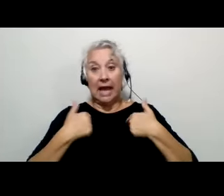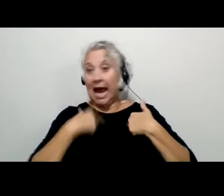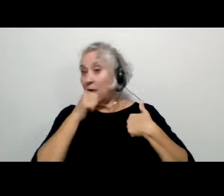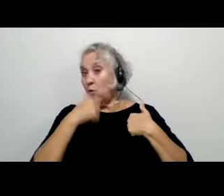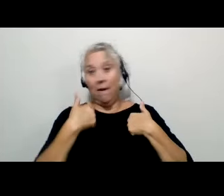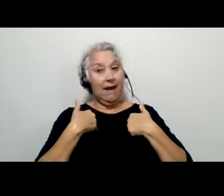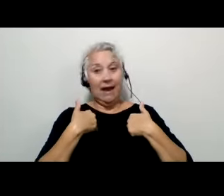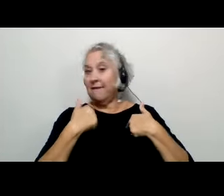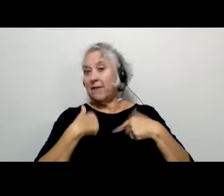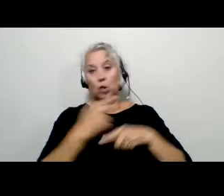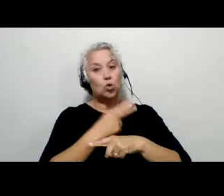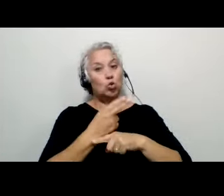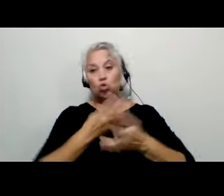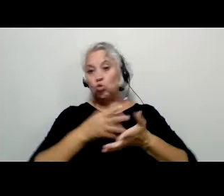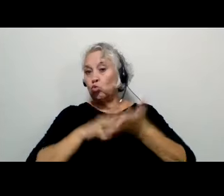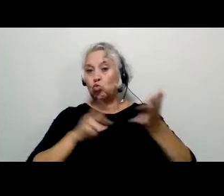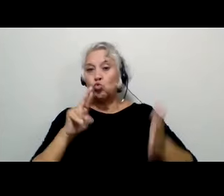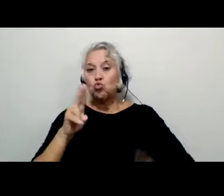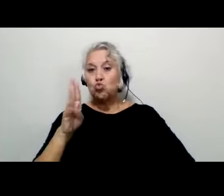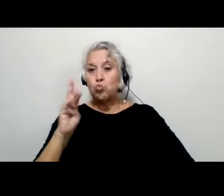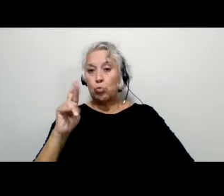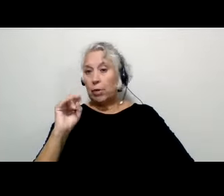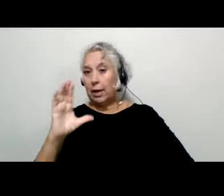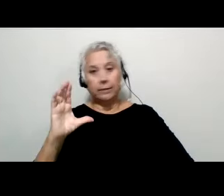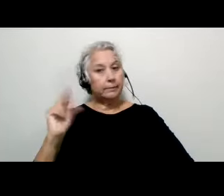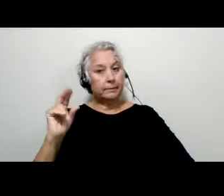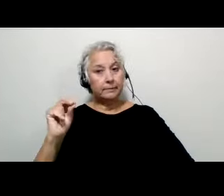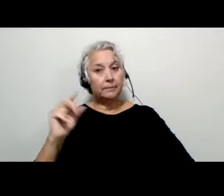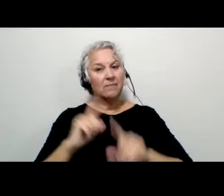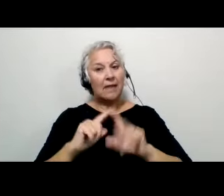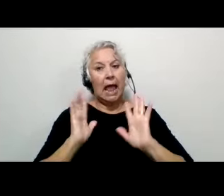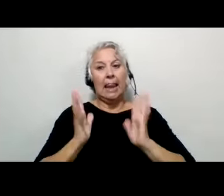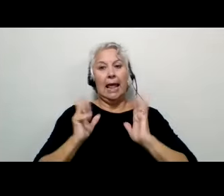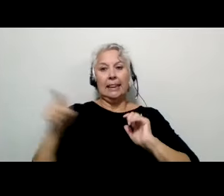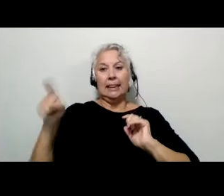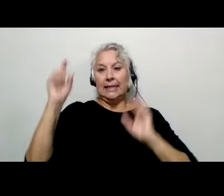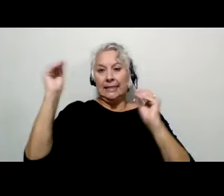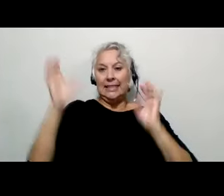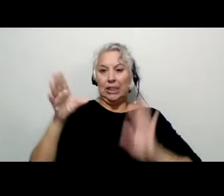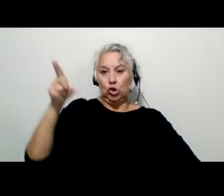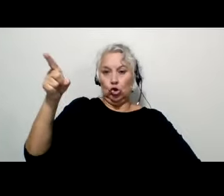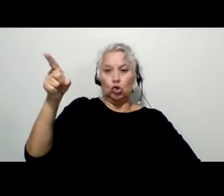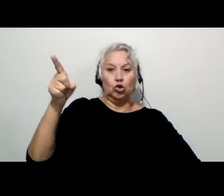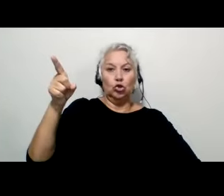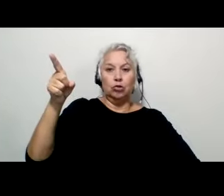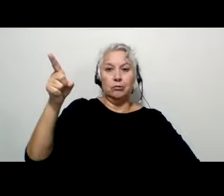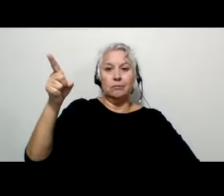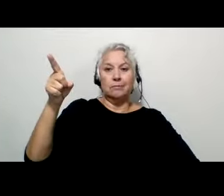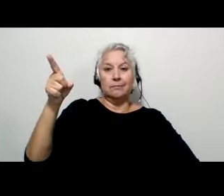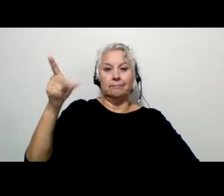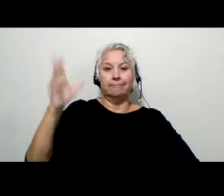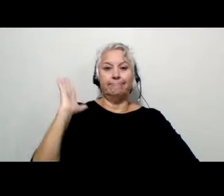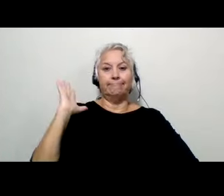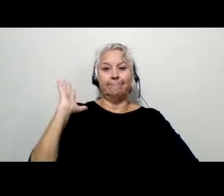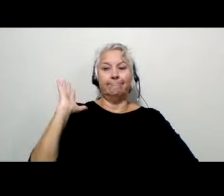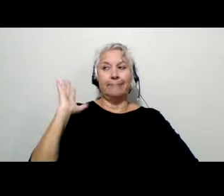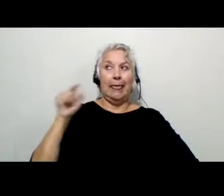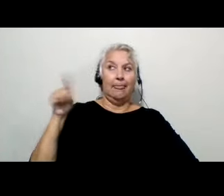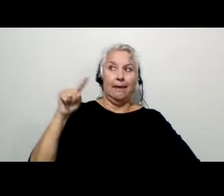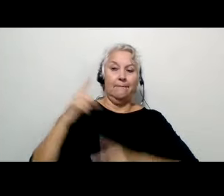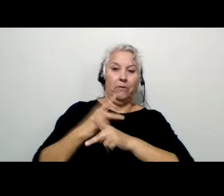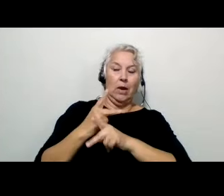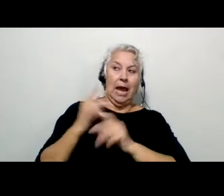I use. I would leave that for the teachers. I kind of figure out how they